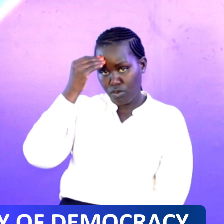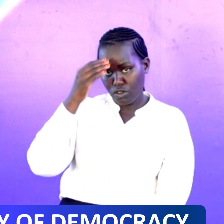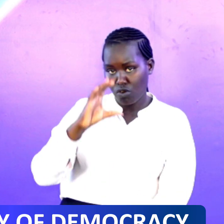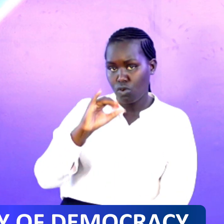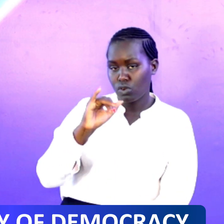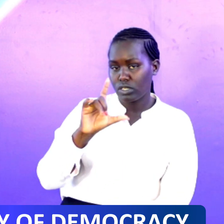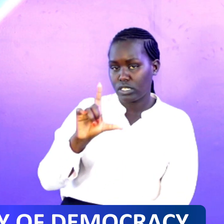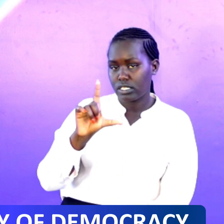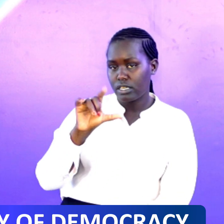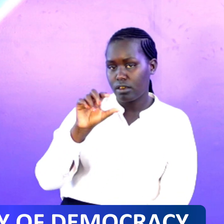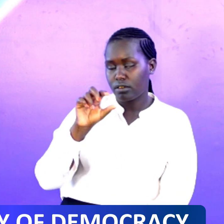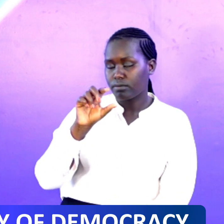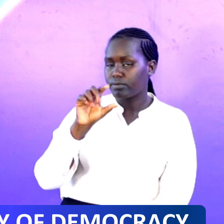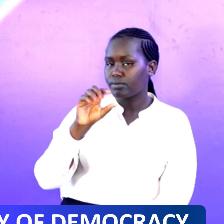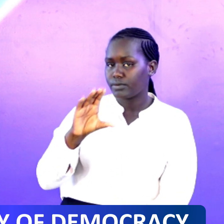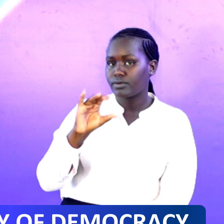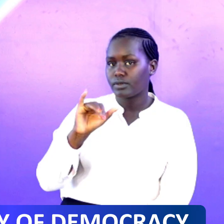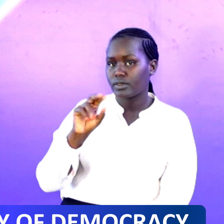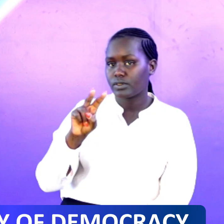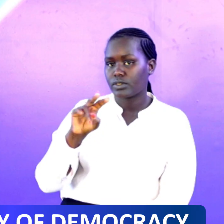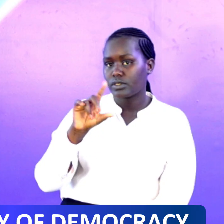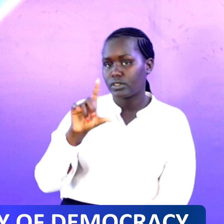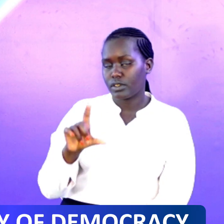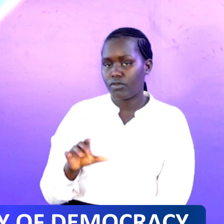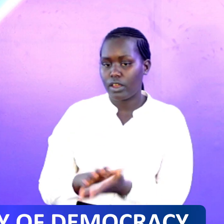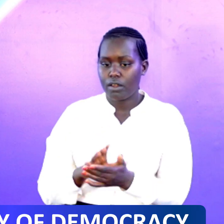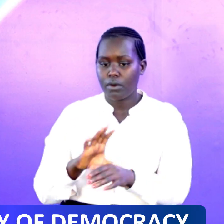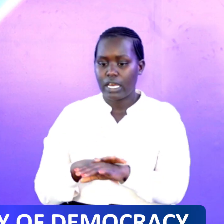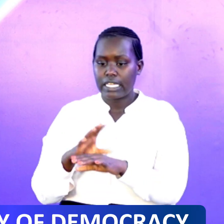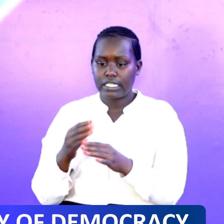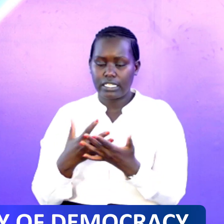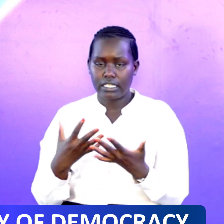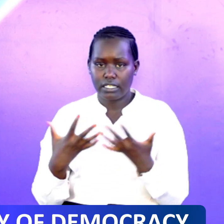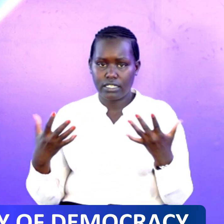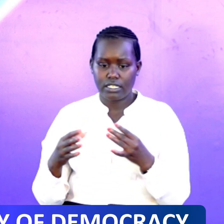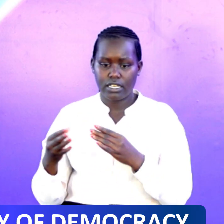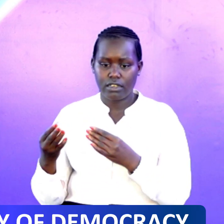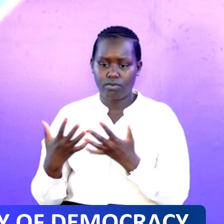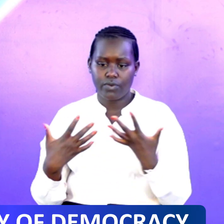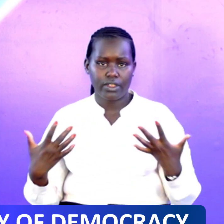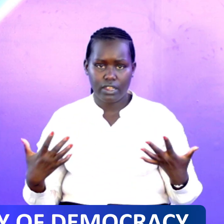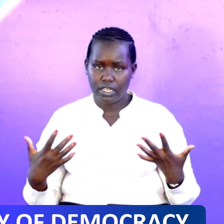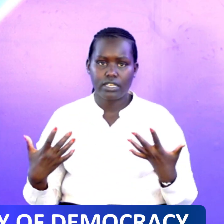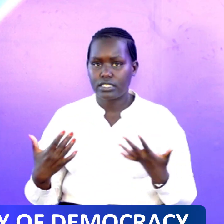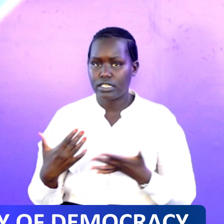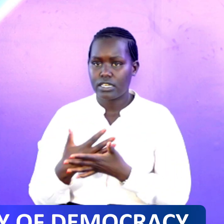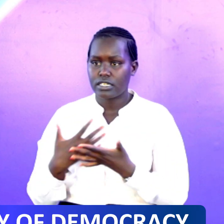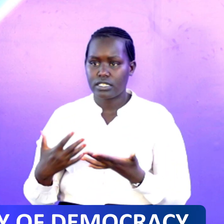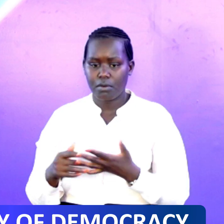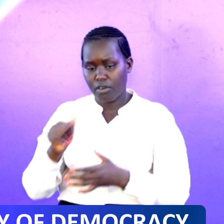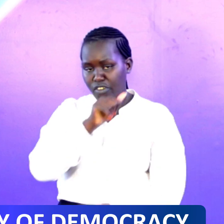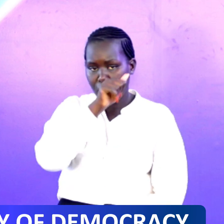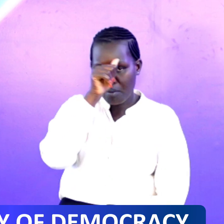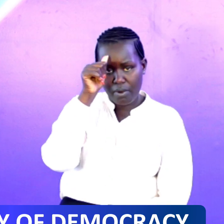it? But that money will be blown in buying equipment, on travel allowances, on branding, isn't